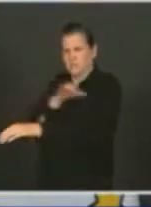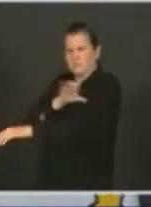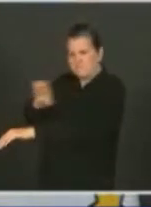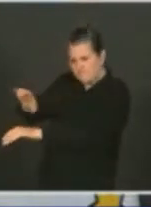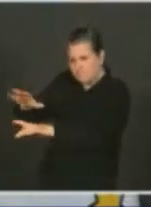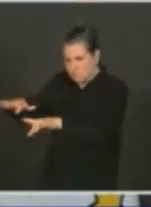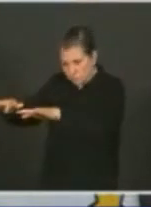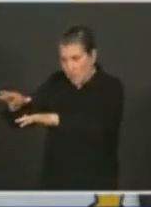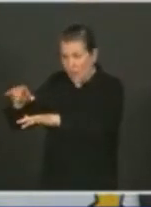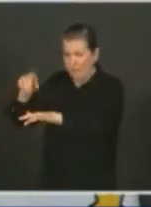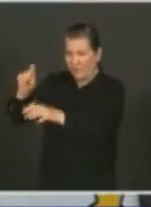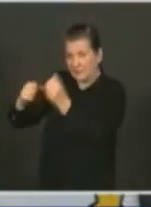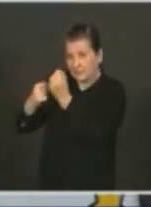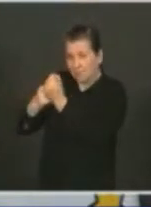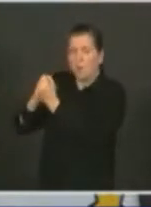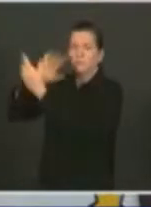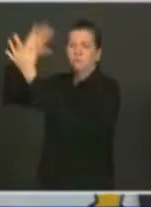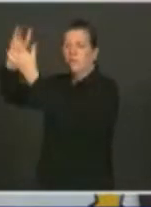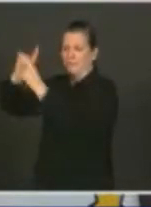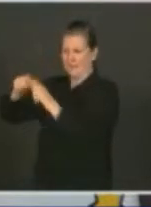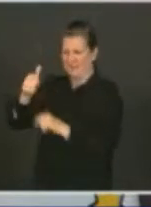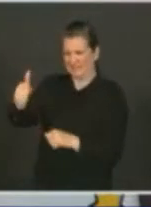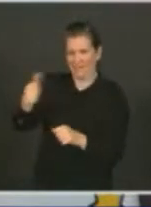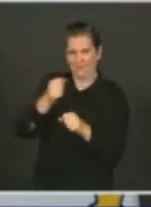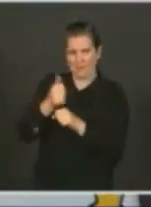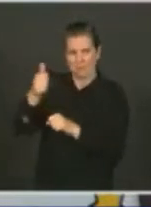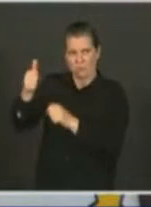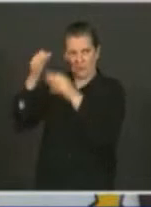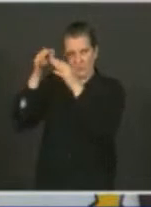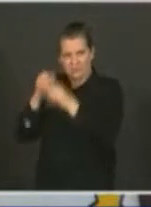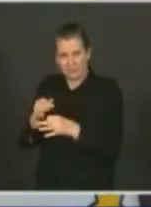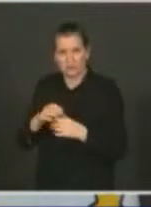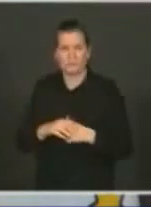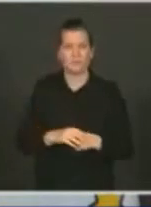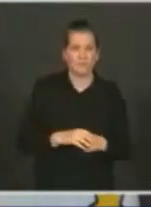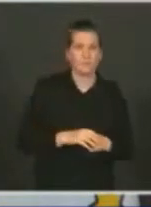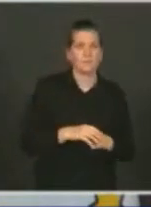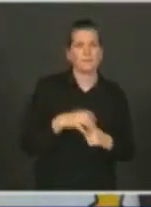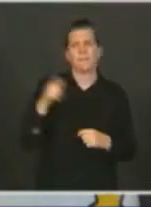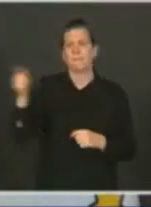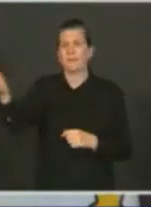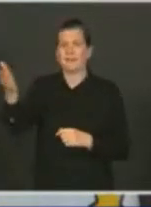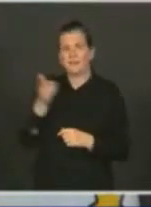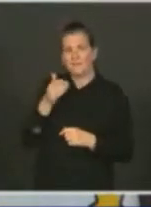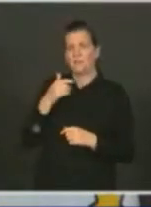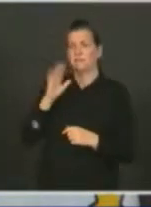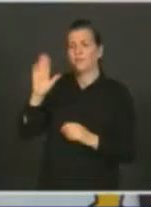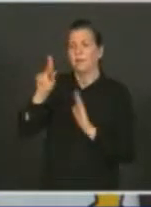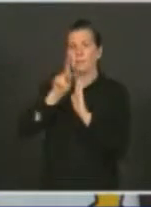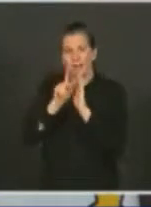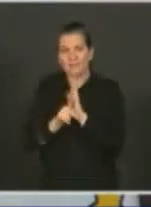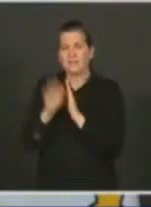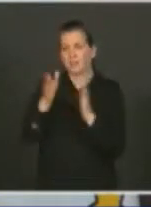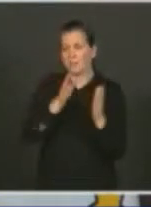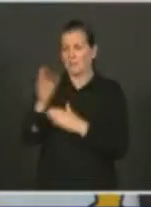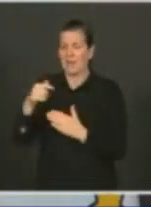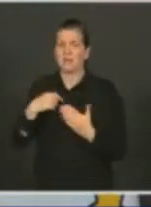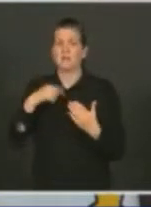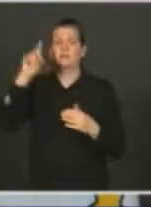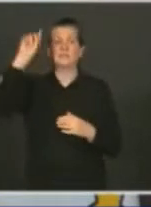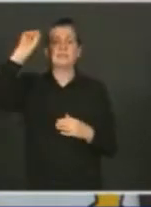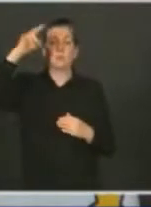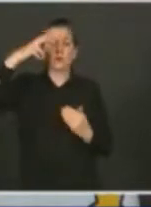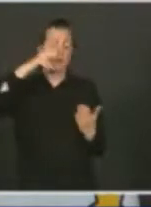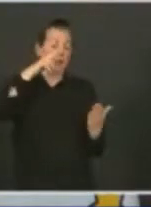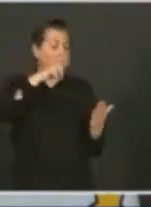that model where they send us what we need, we go through some process, and then boom, they can communicate with the parents. So I think